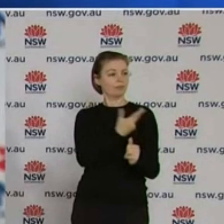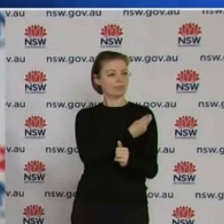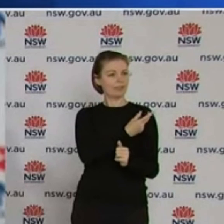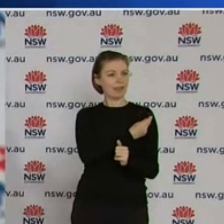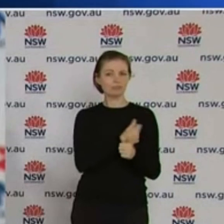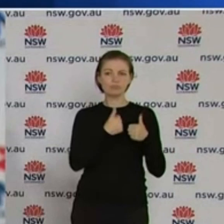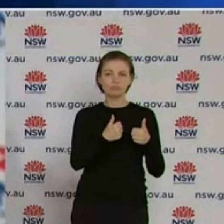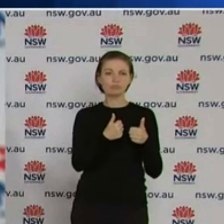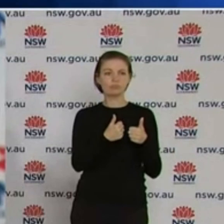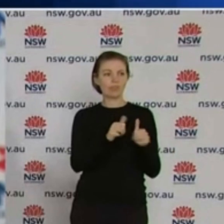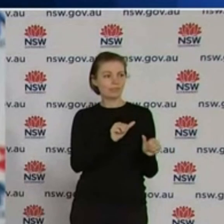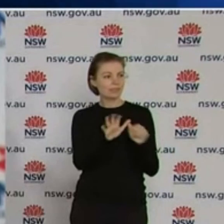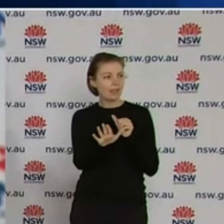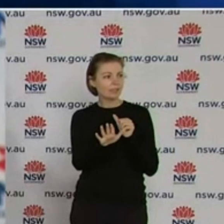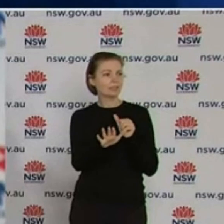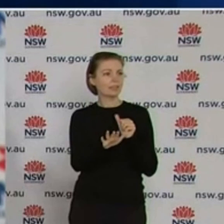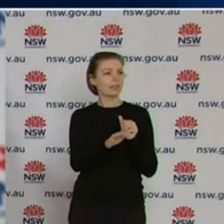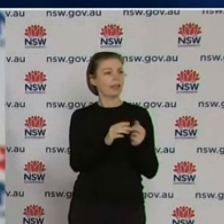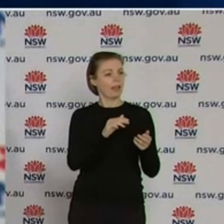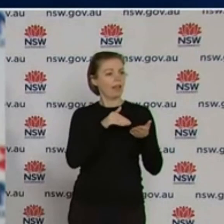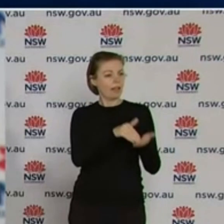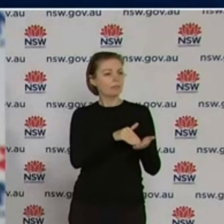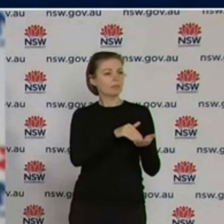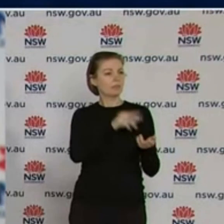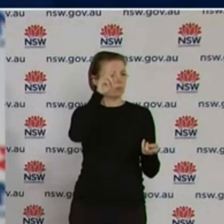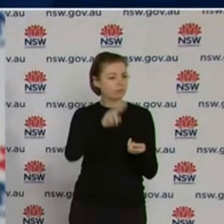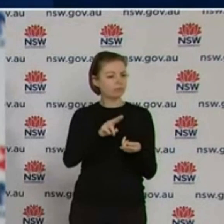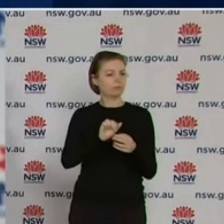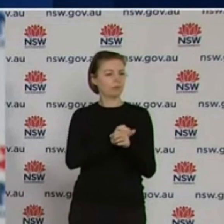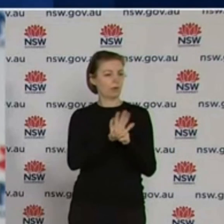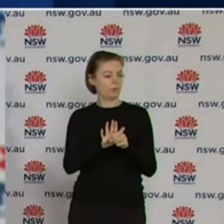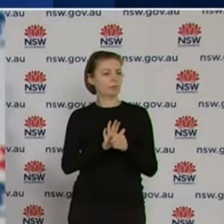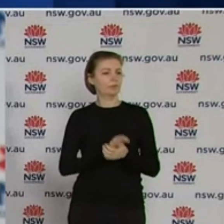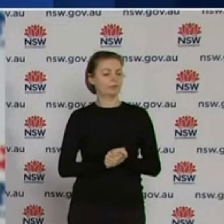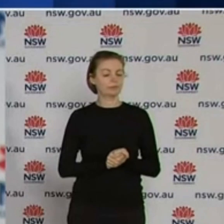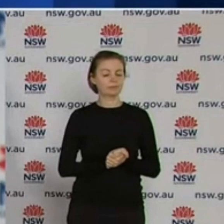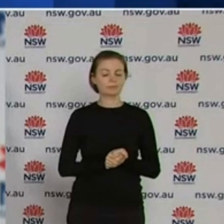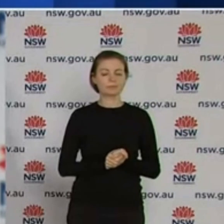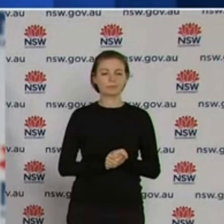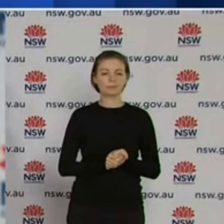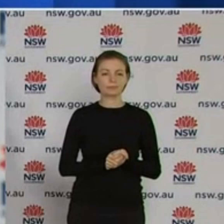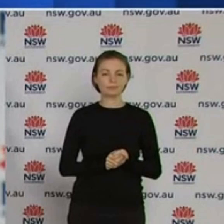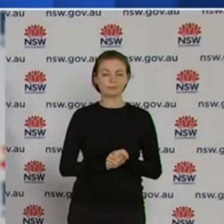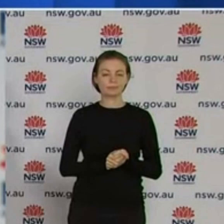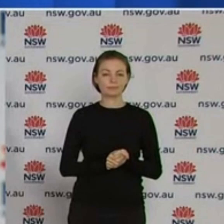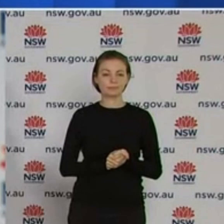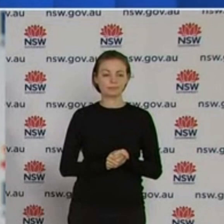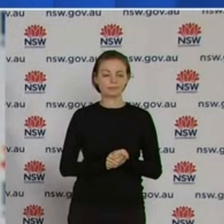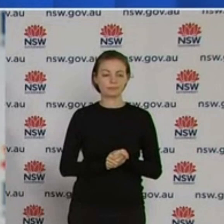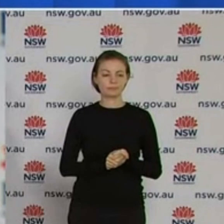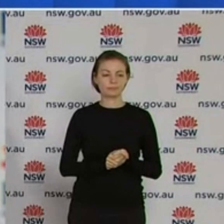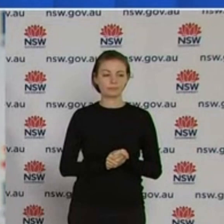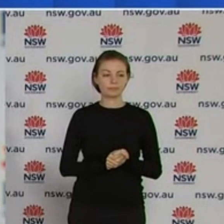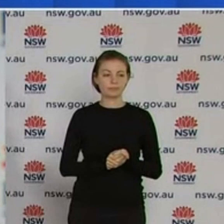is having a positive impact on the vaccination rates, but also on where the cases are at the moment and the likelihood of